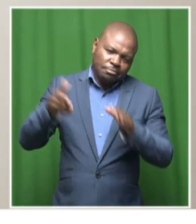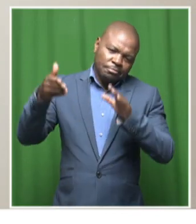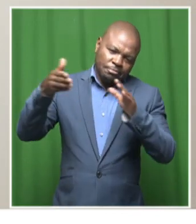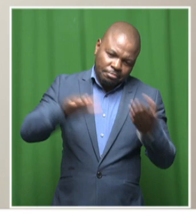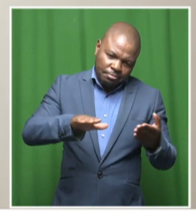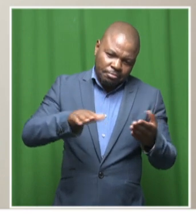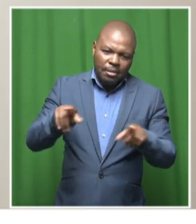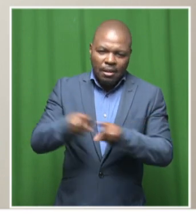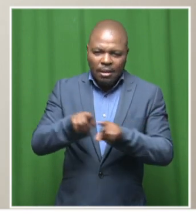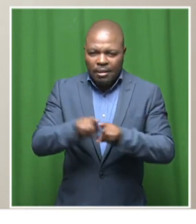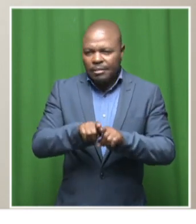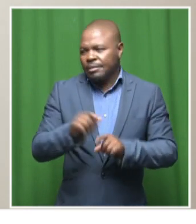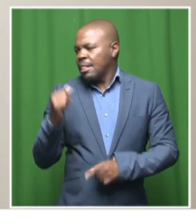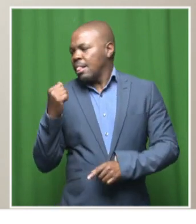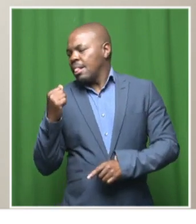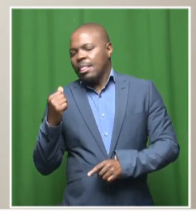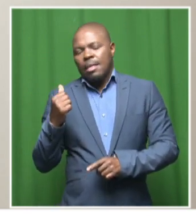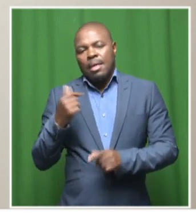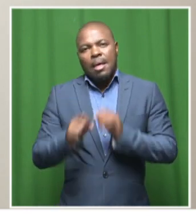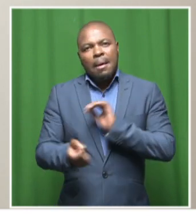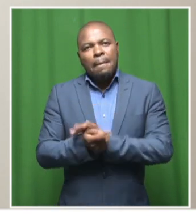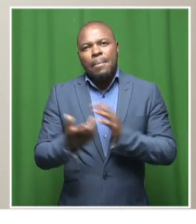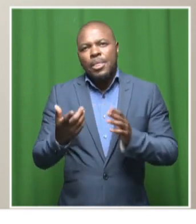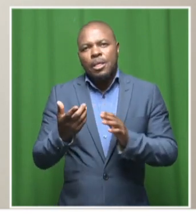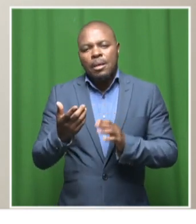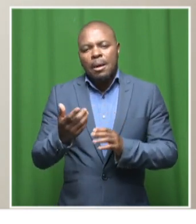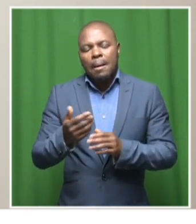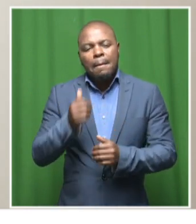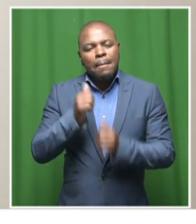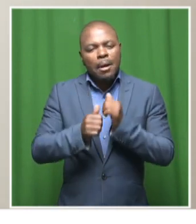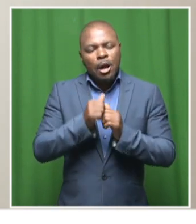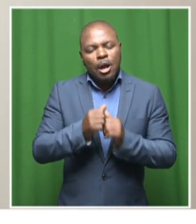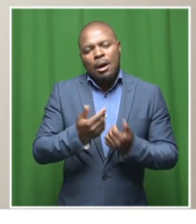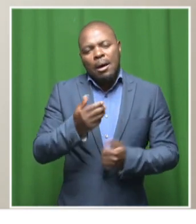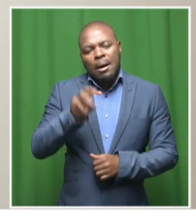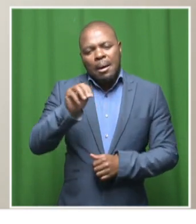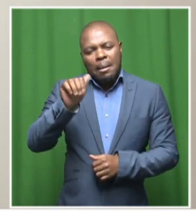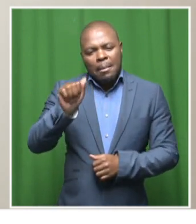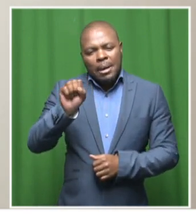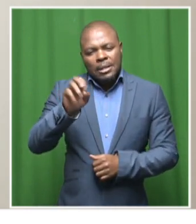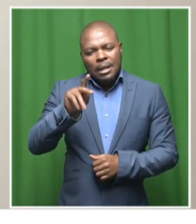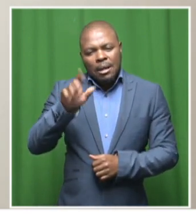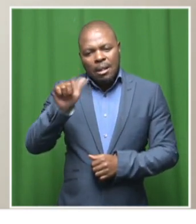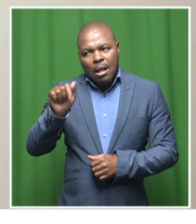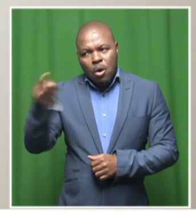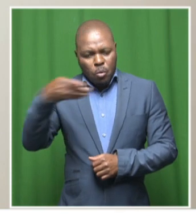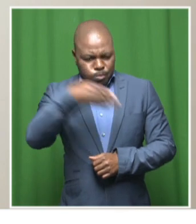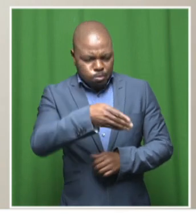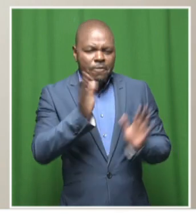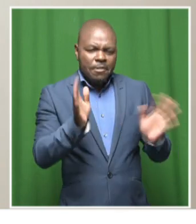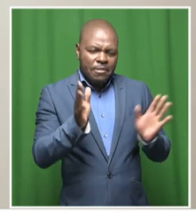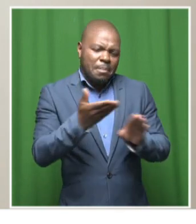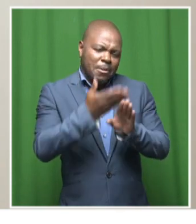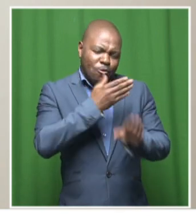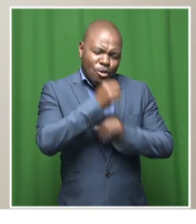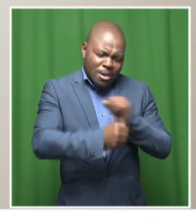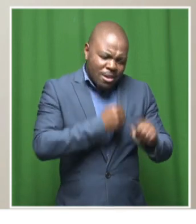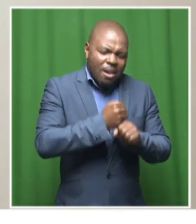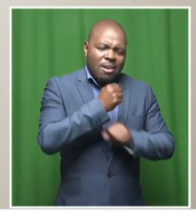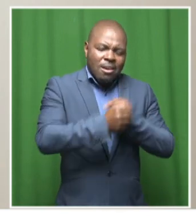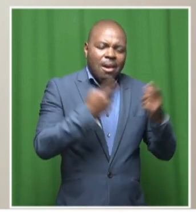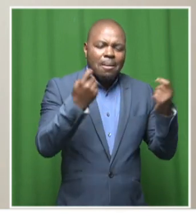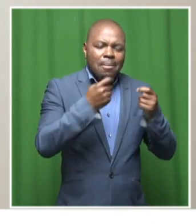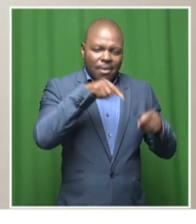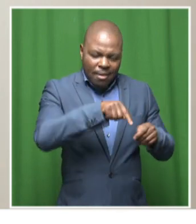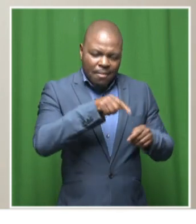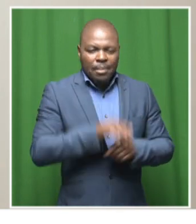way. Like recently, we lost Opera who's performed on the jazz stage for years.